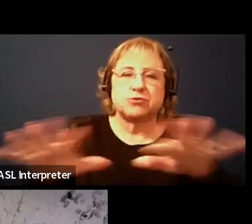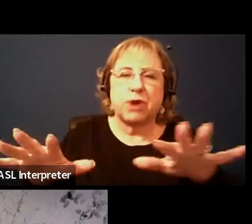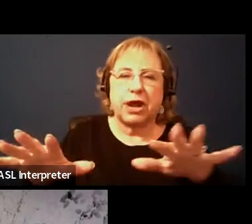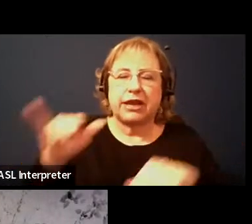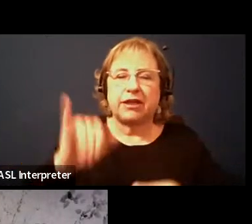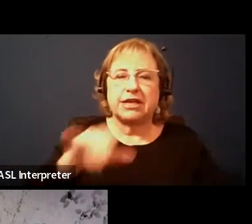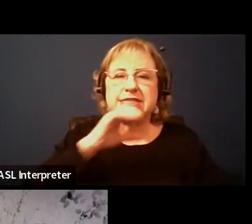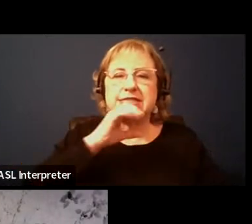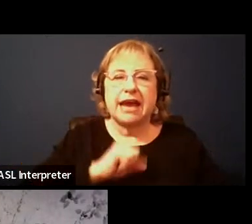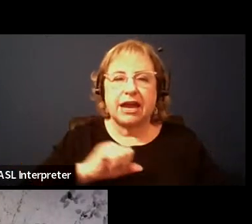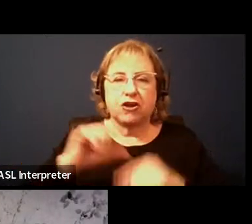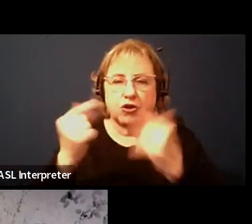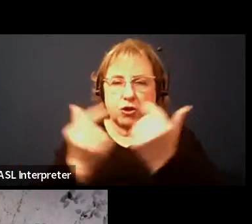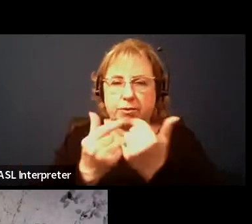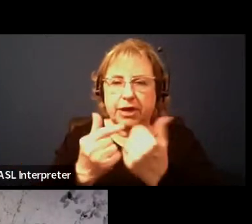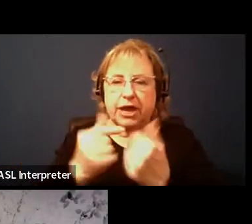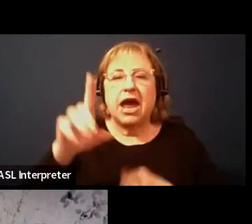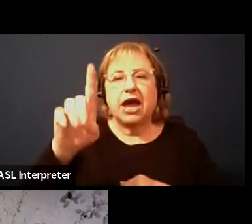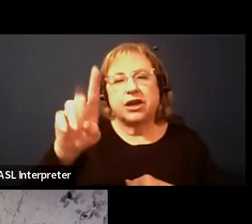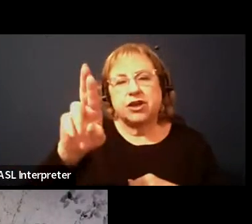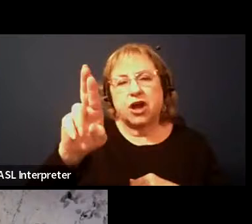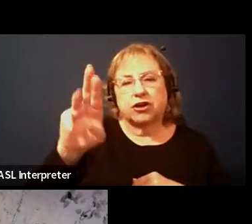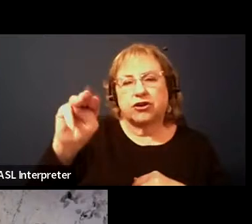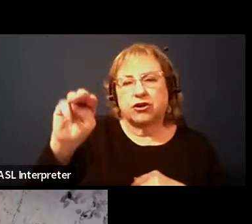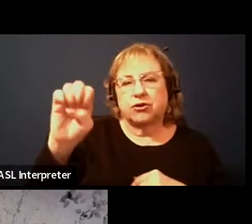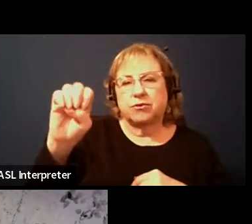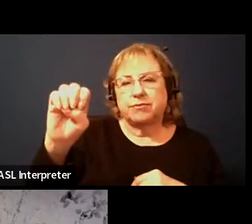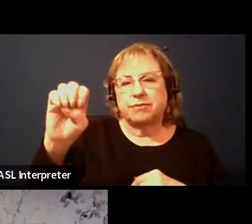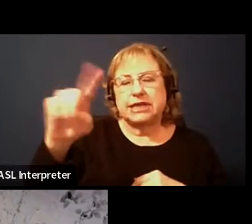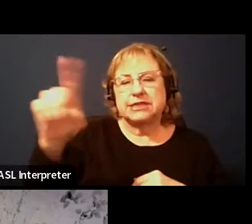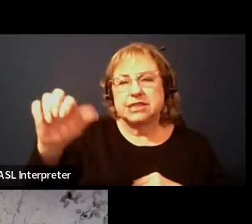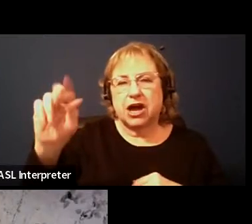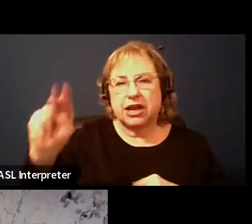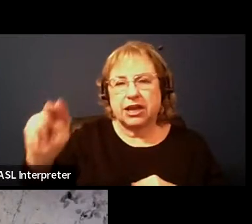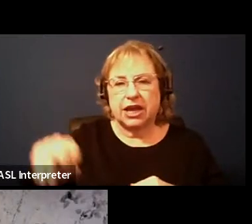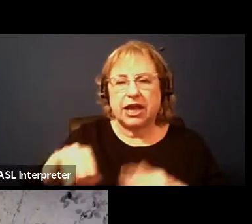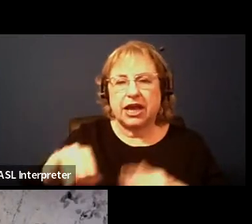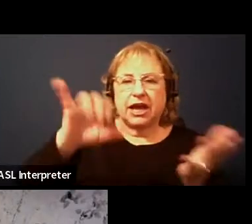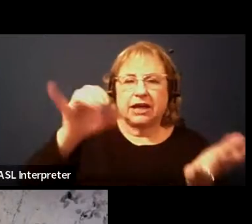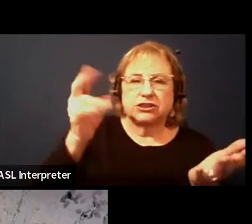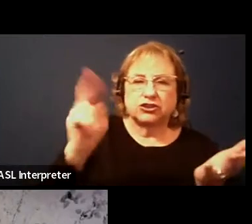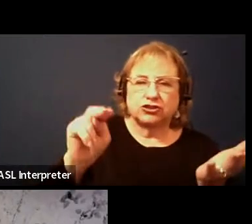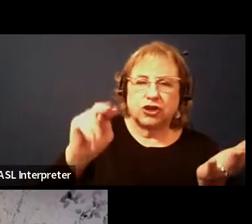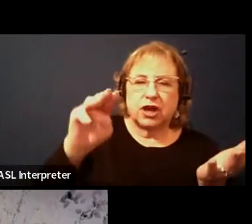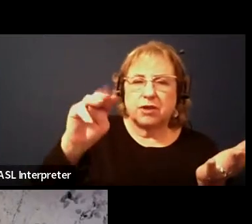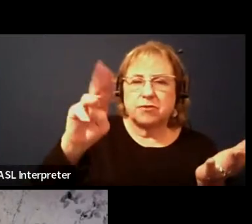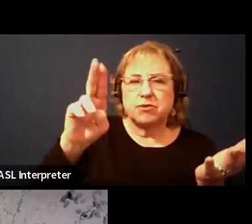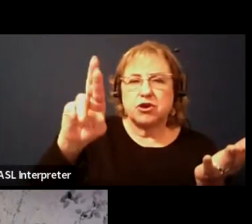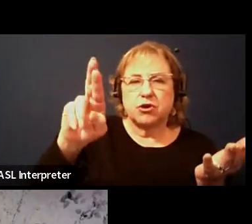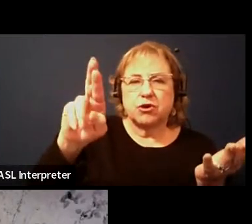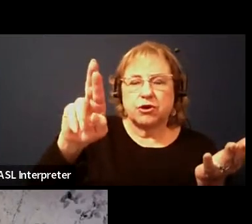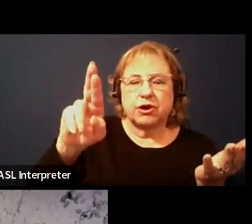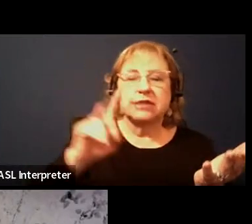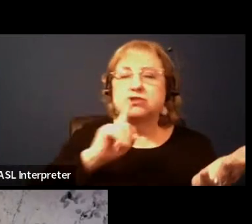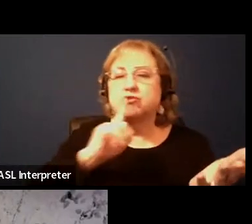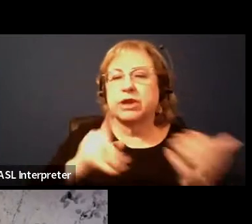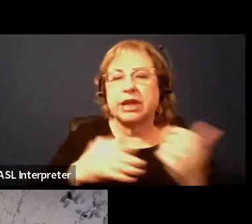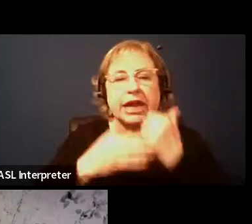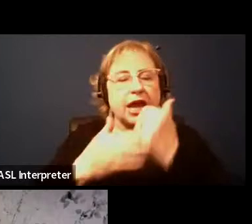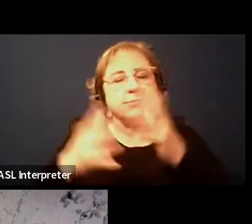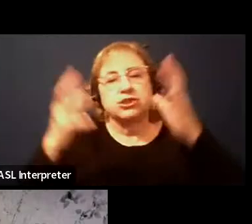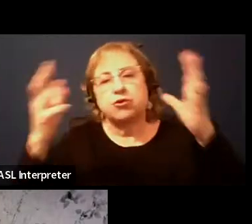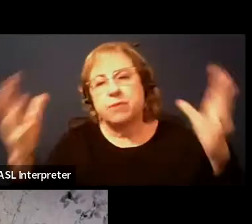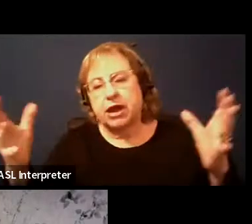thank Dr. Mizan, our other panelists. John Muir's been a tremendous partner throughout this pandemic. He's really stepped up with testing and